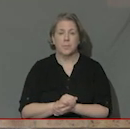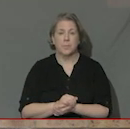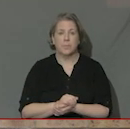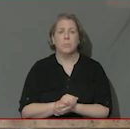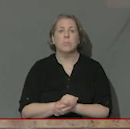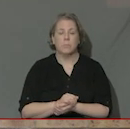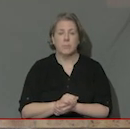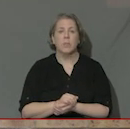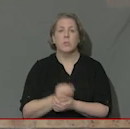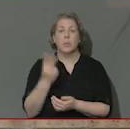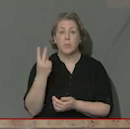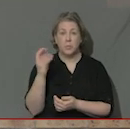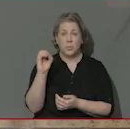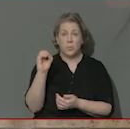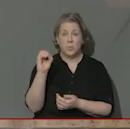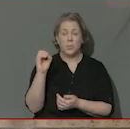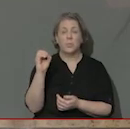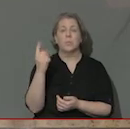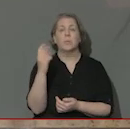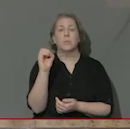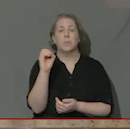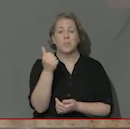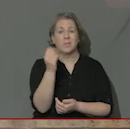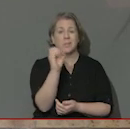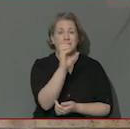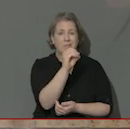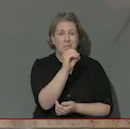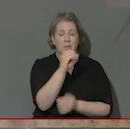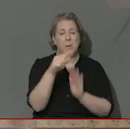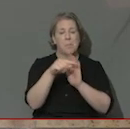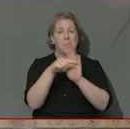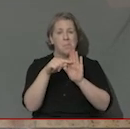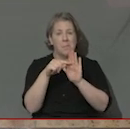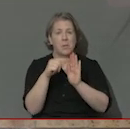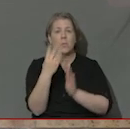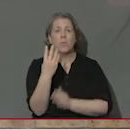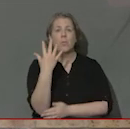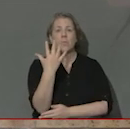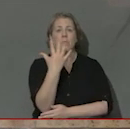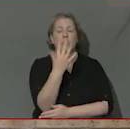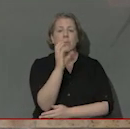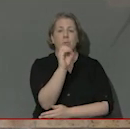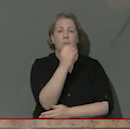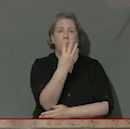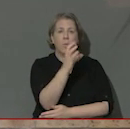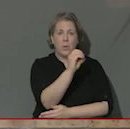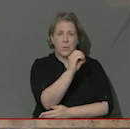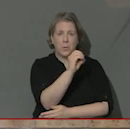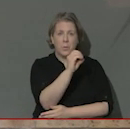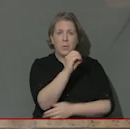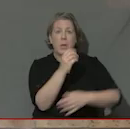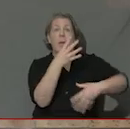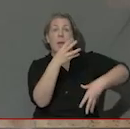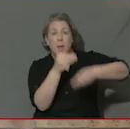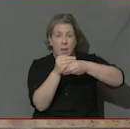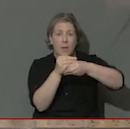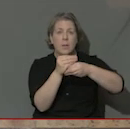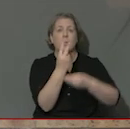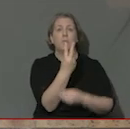So the 207,600 minus 455,040 plus